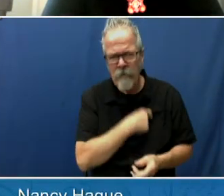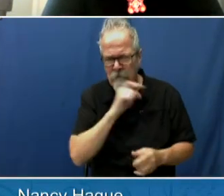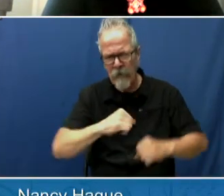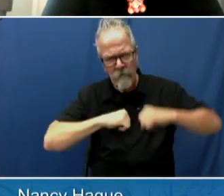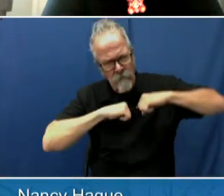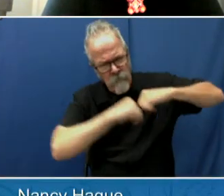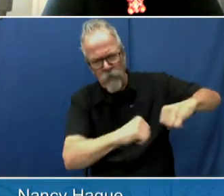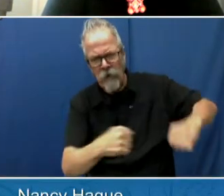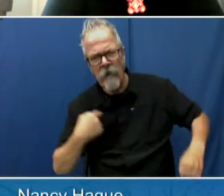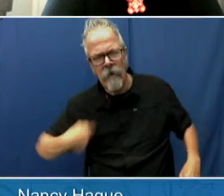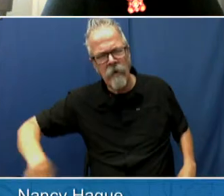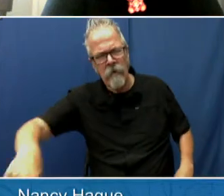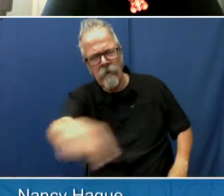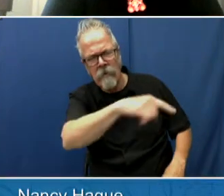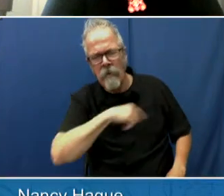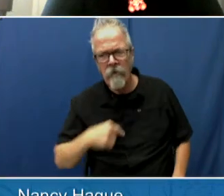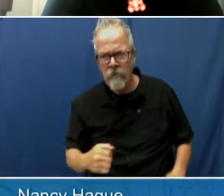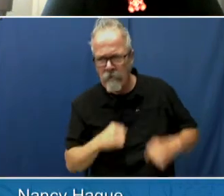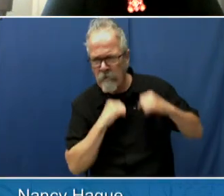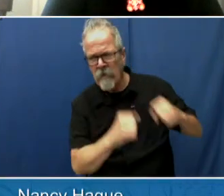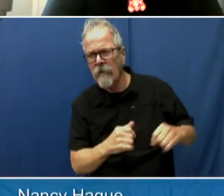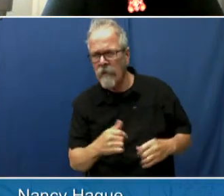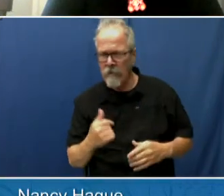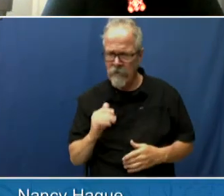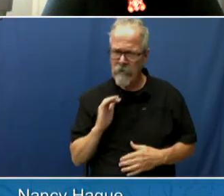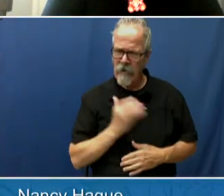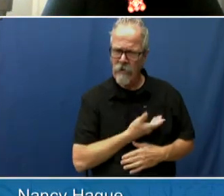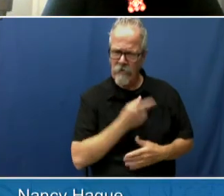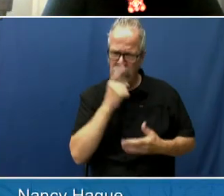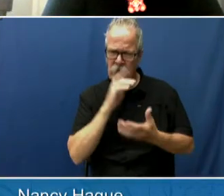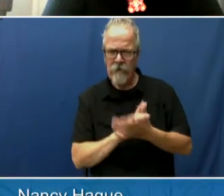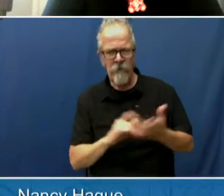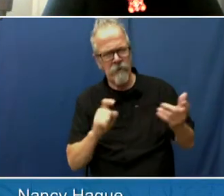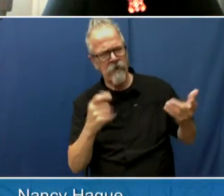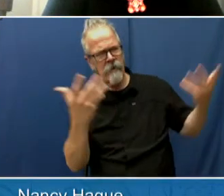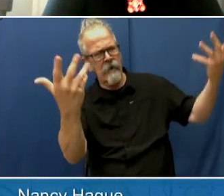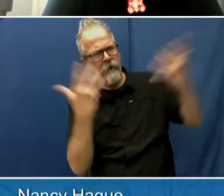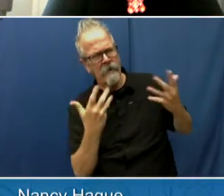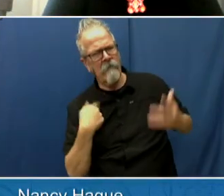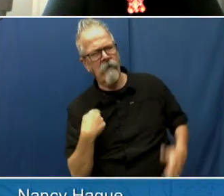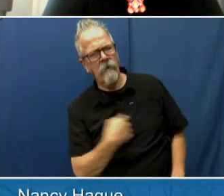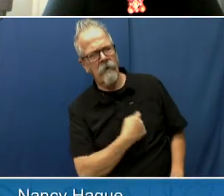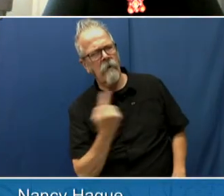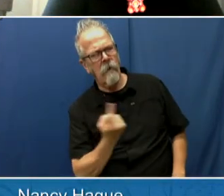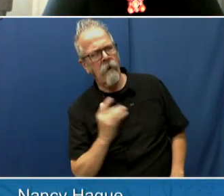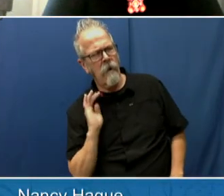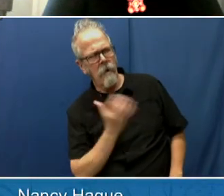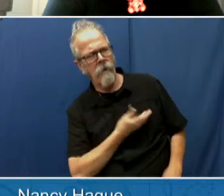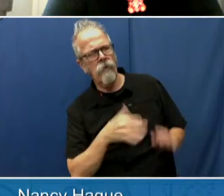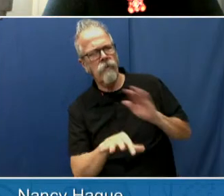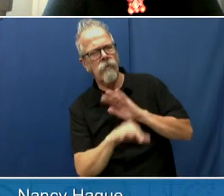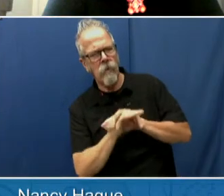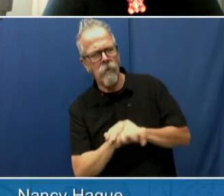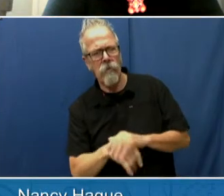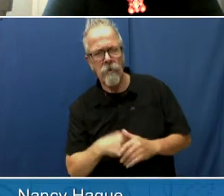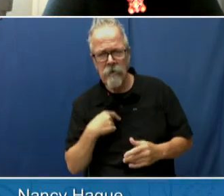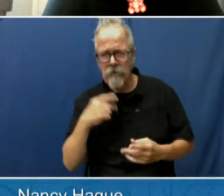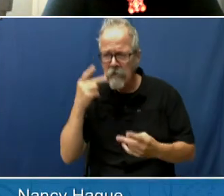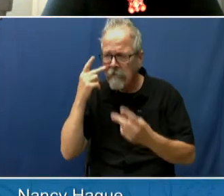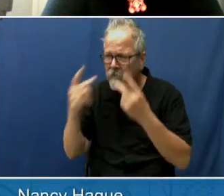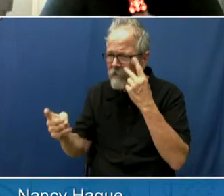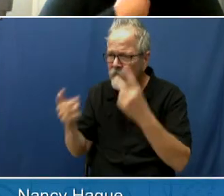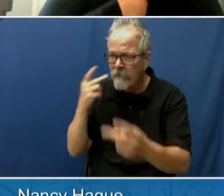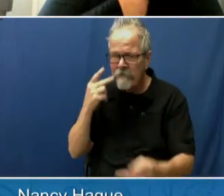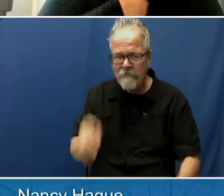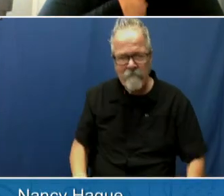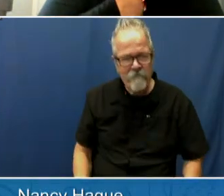those beliefs. But that's not what we're experiencing, because what I hear over and over from the community